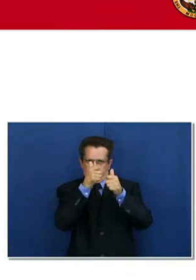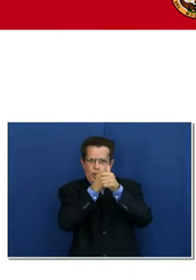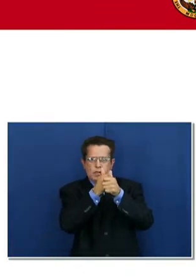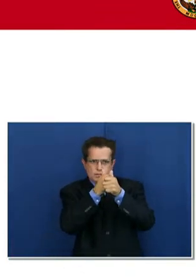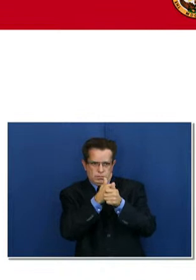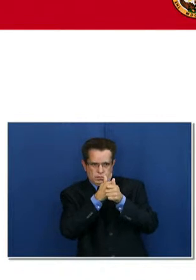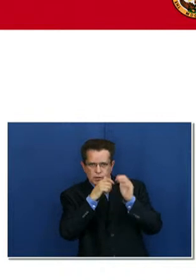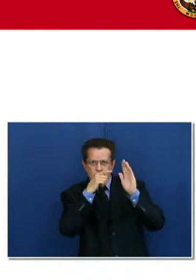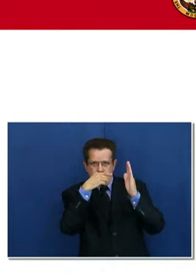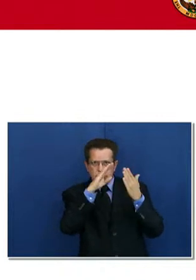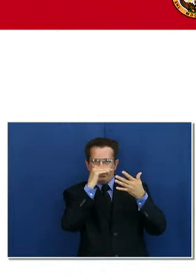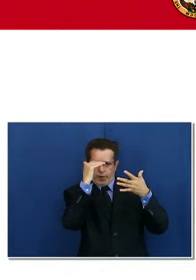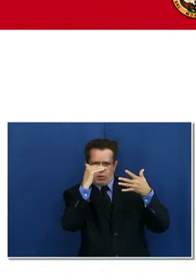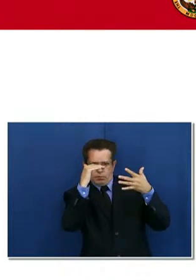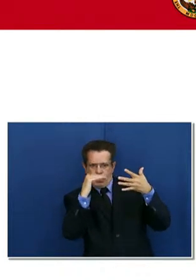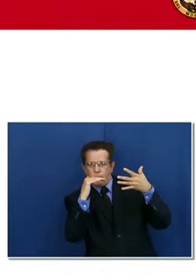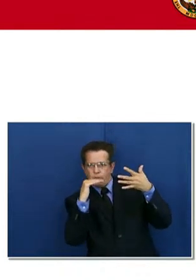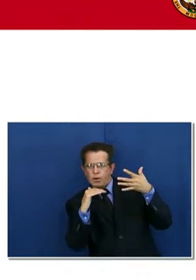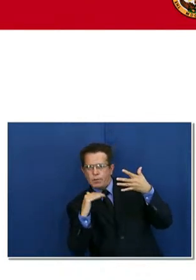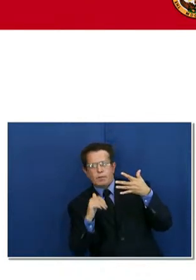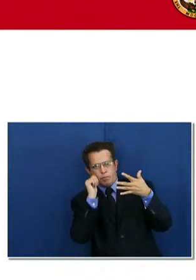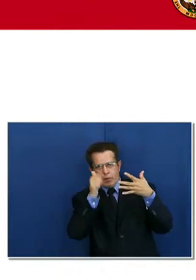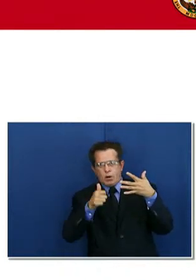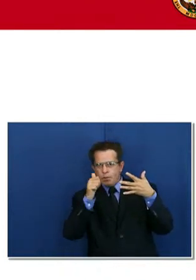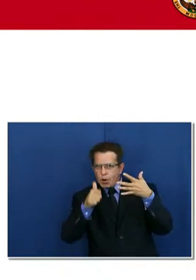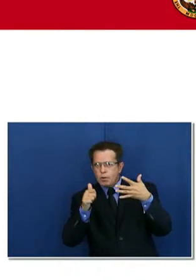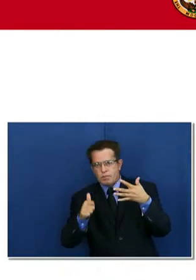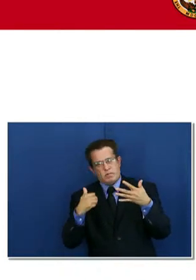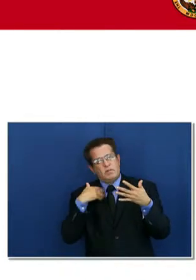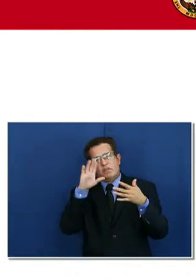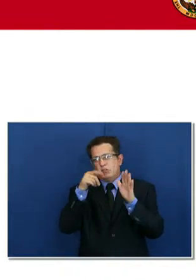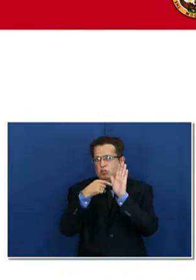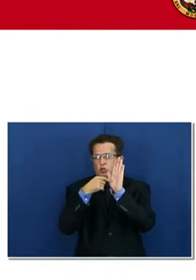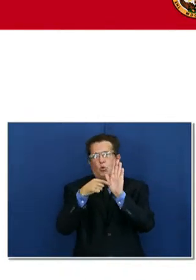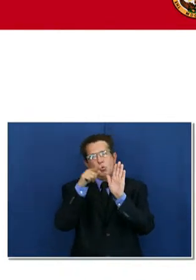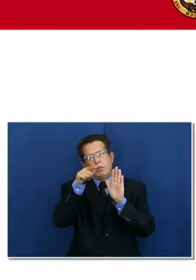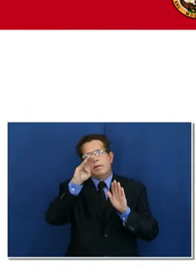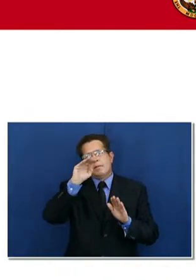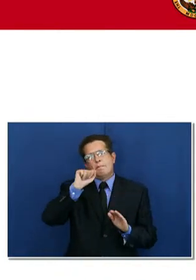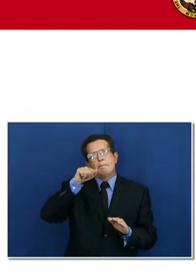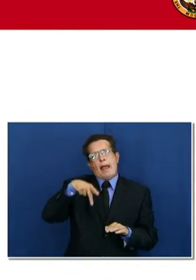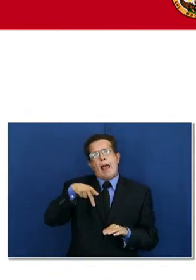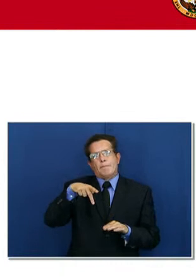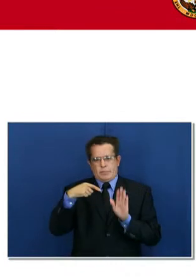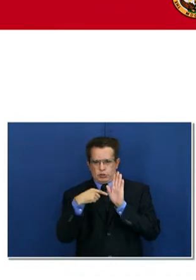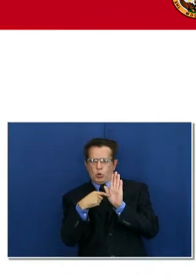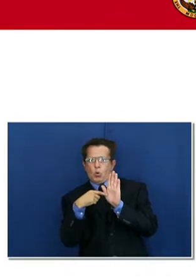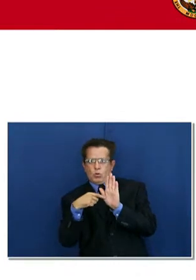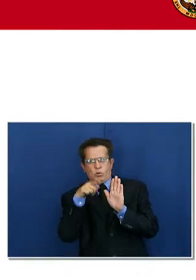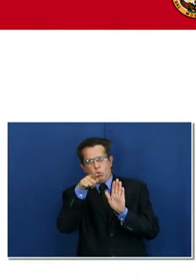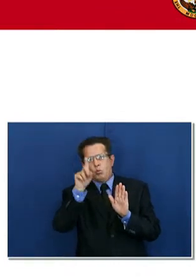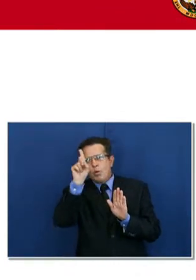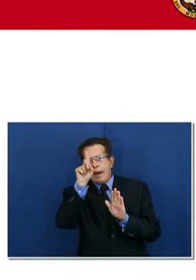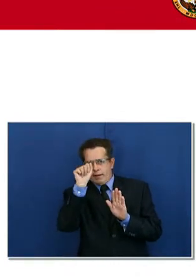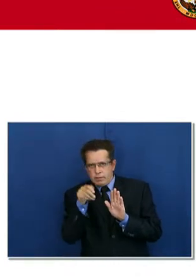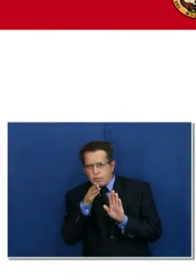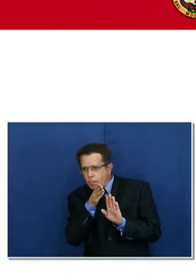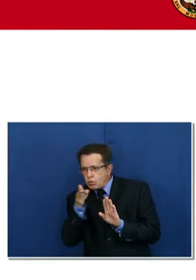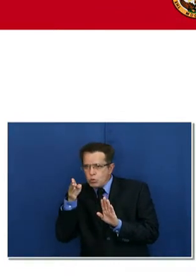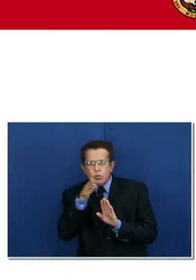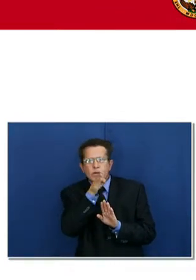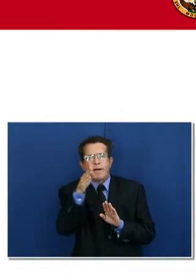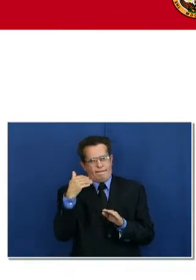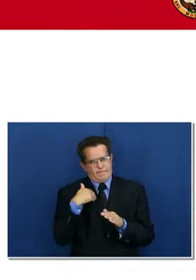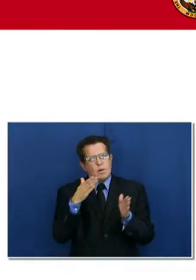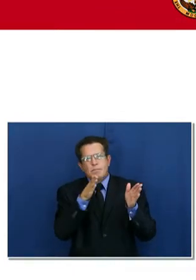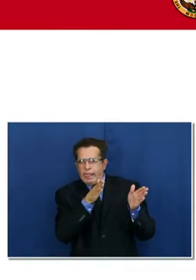voting room area. Know that we have mapped out every single one of the 235 sites. We've created a site-specific plan, which